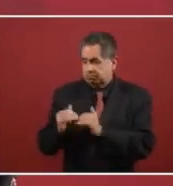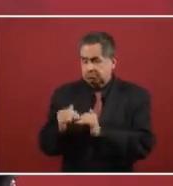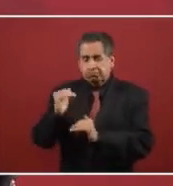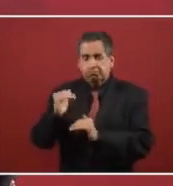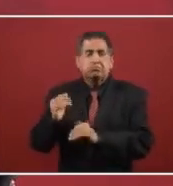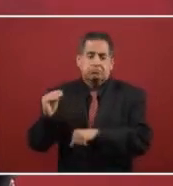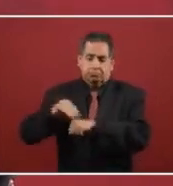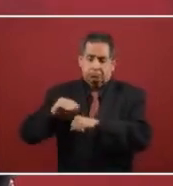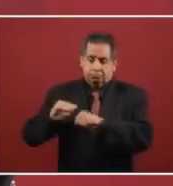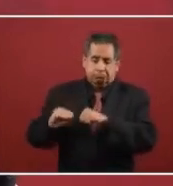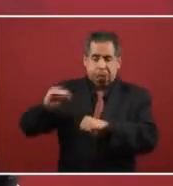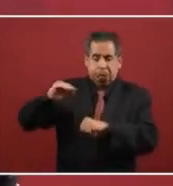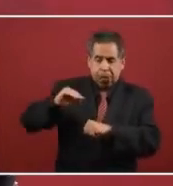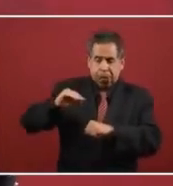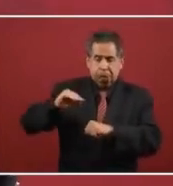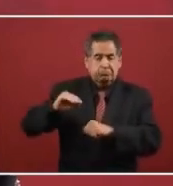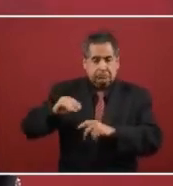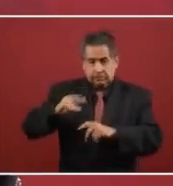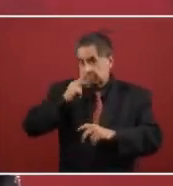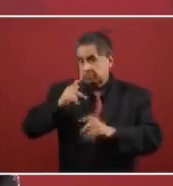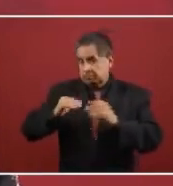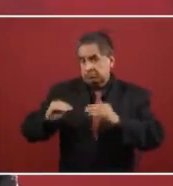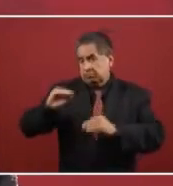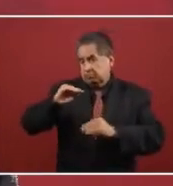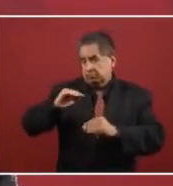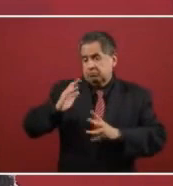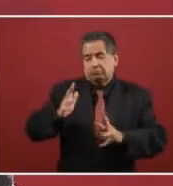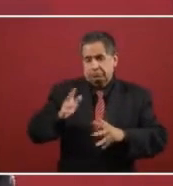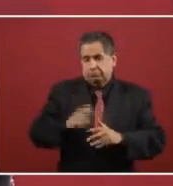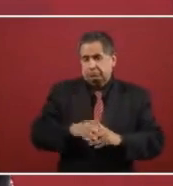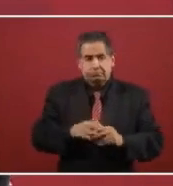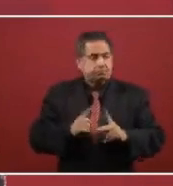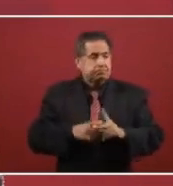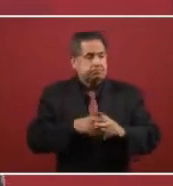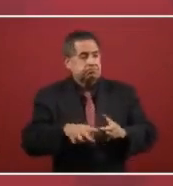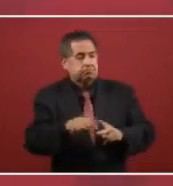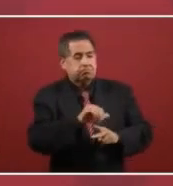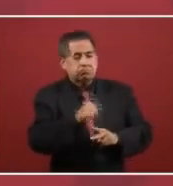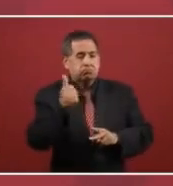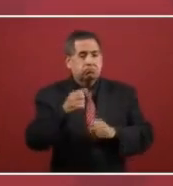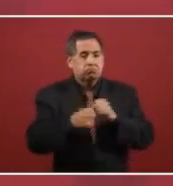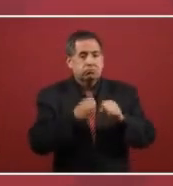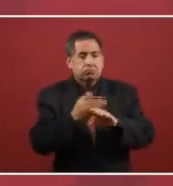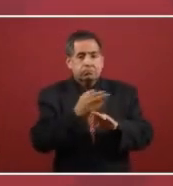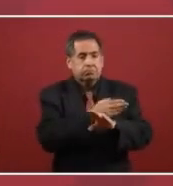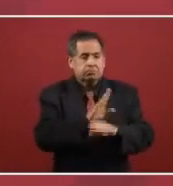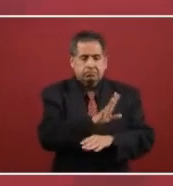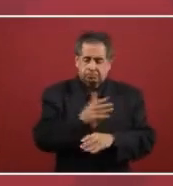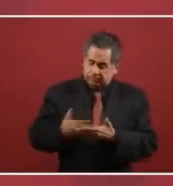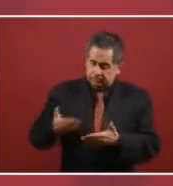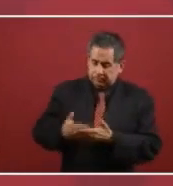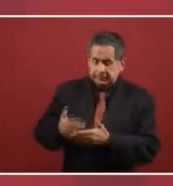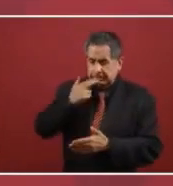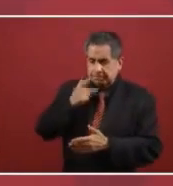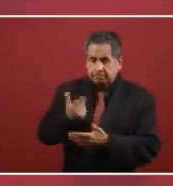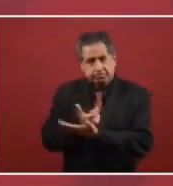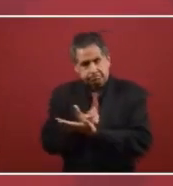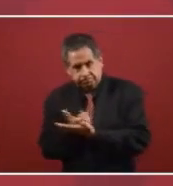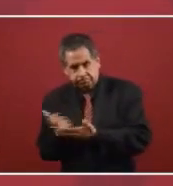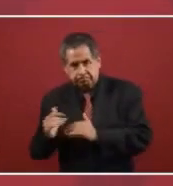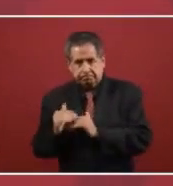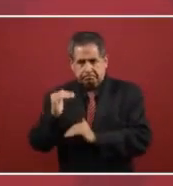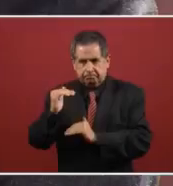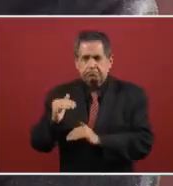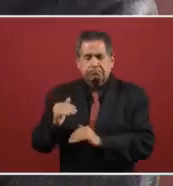high y es superior and is superior al promedio de otros años. to the median of other years. El salario The